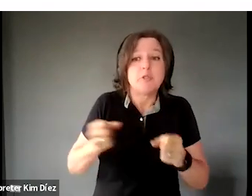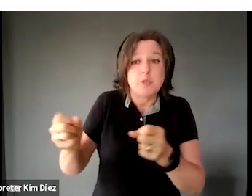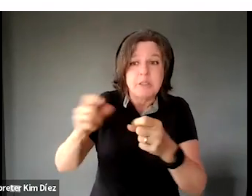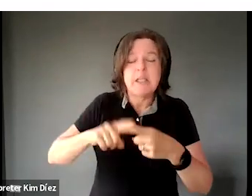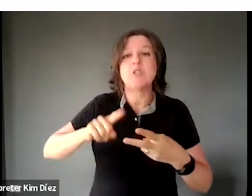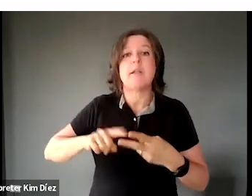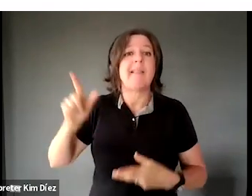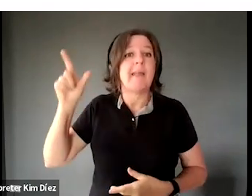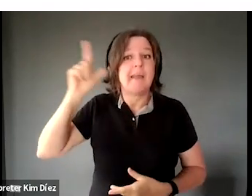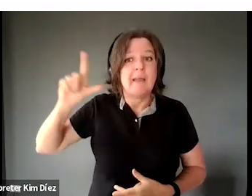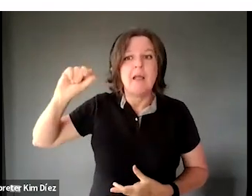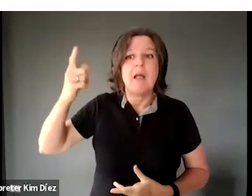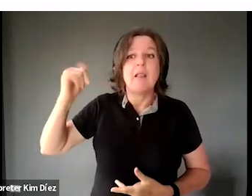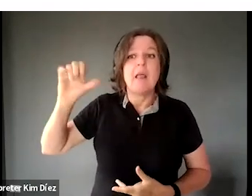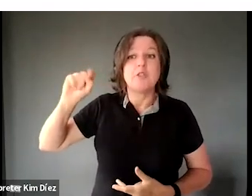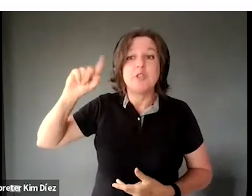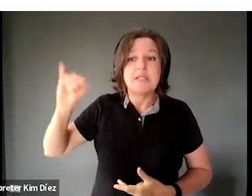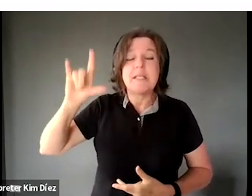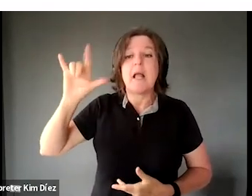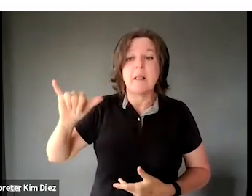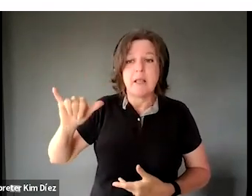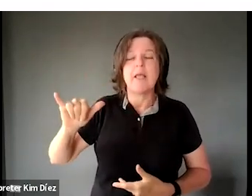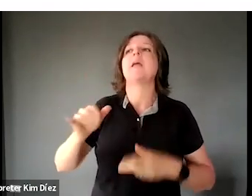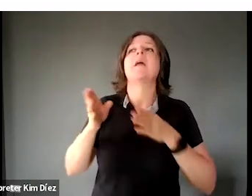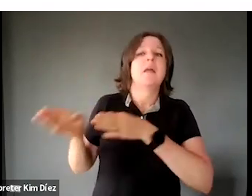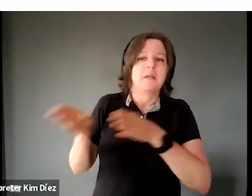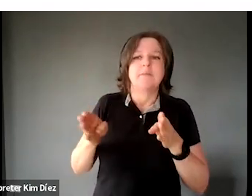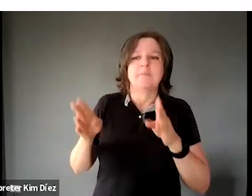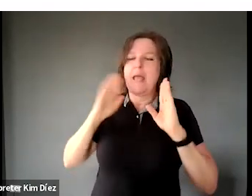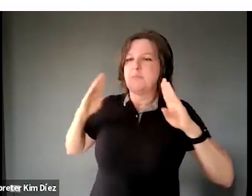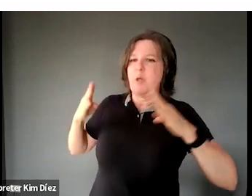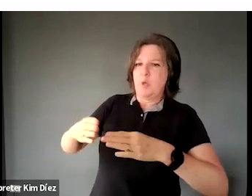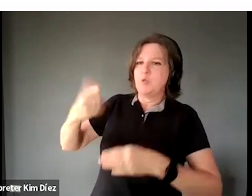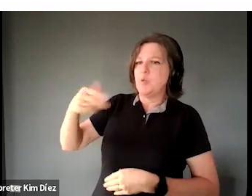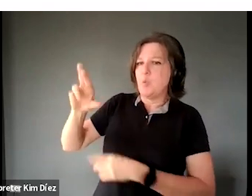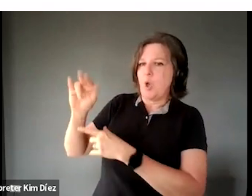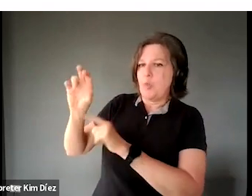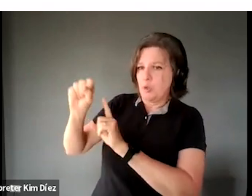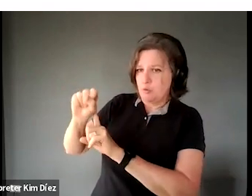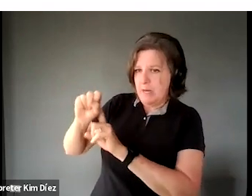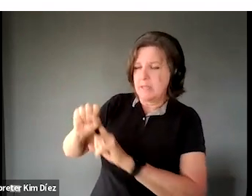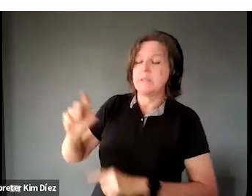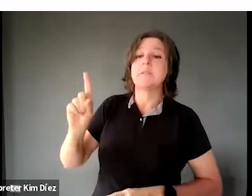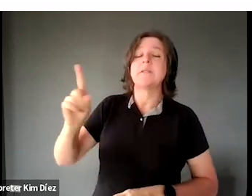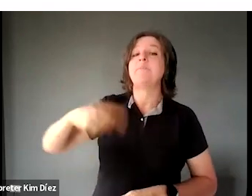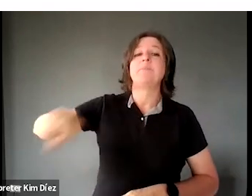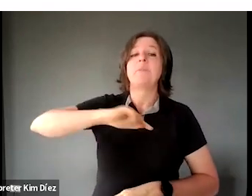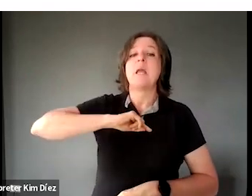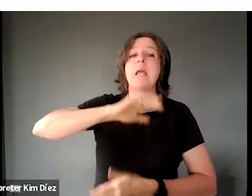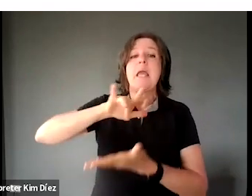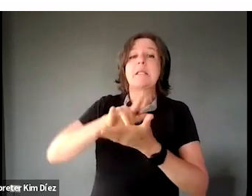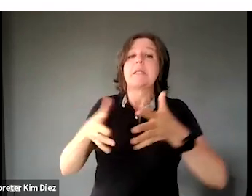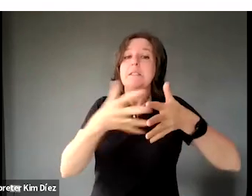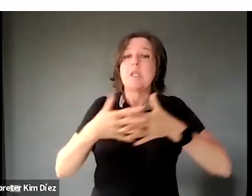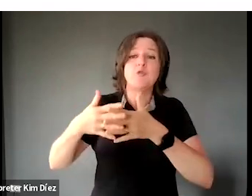soil naturally. There's ways to do remediation, but strategically and logistically speaking,